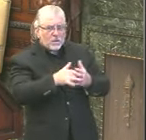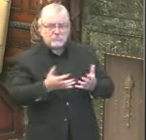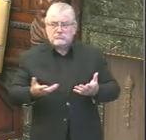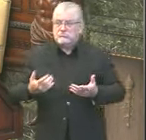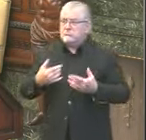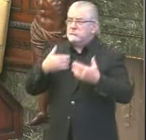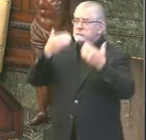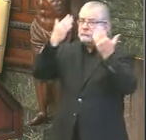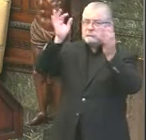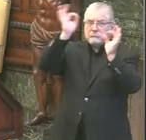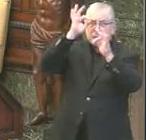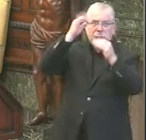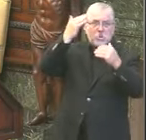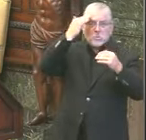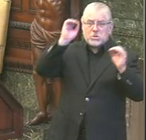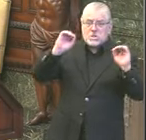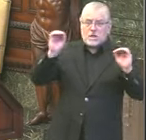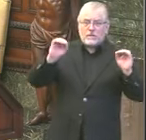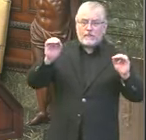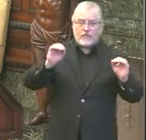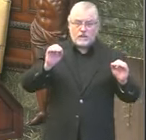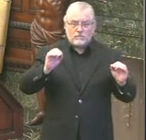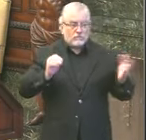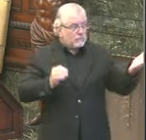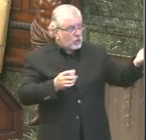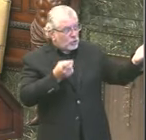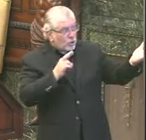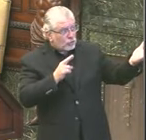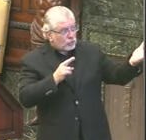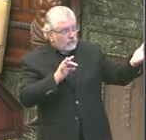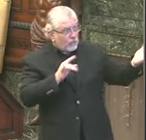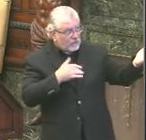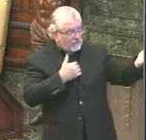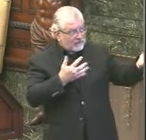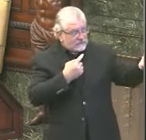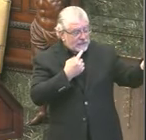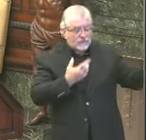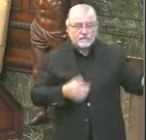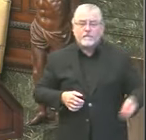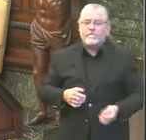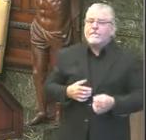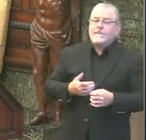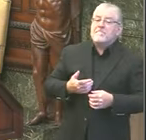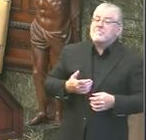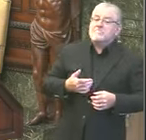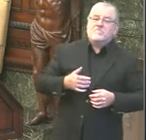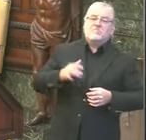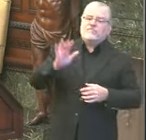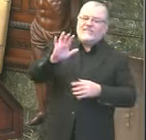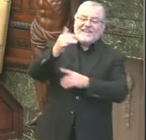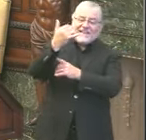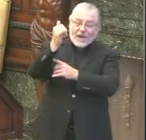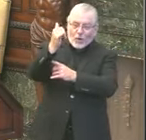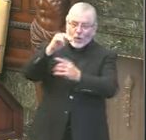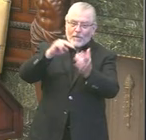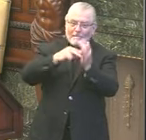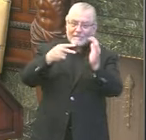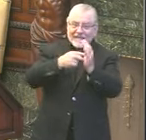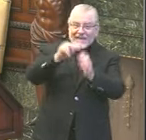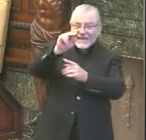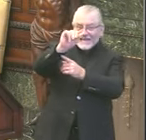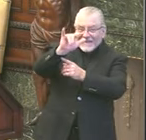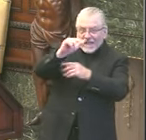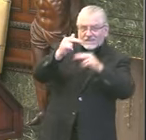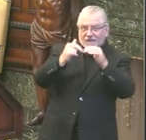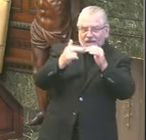anything about it, but doctor, if you want to. So salons are not allowed to be open in the yellow phase. And so people, if they know of any salon that's open,